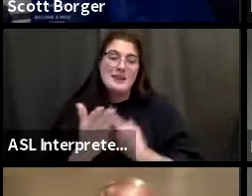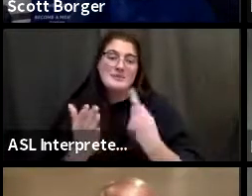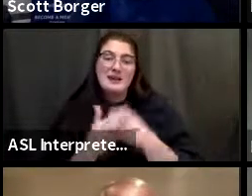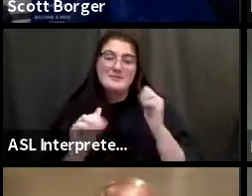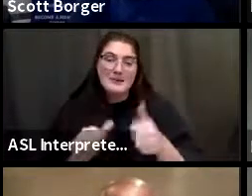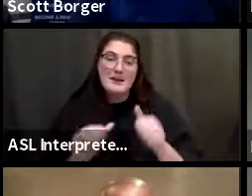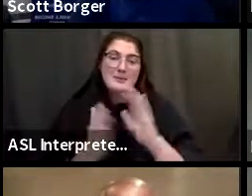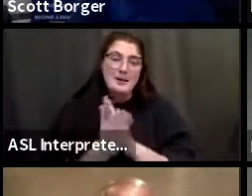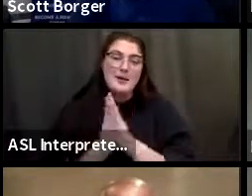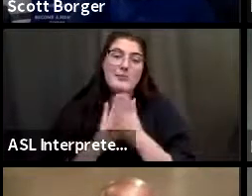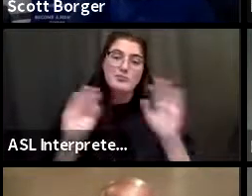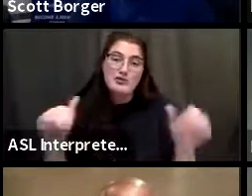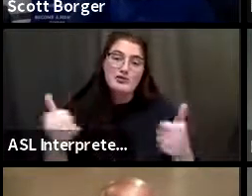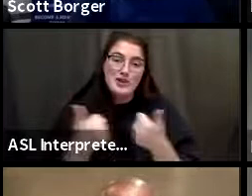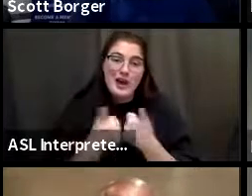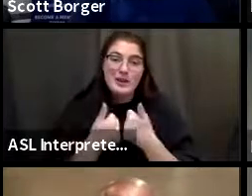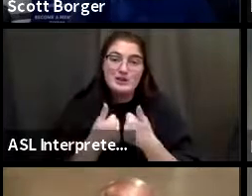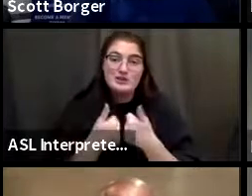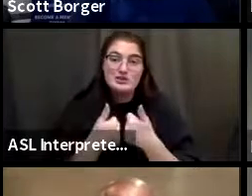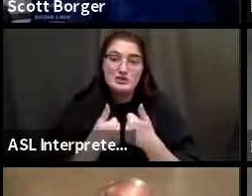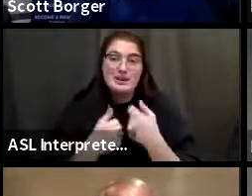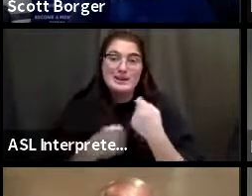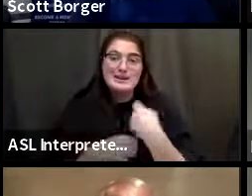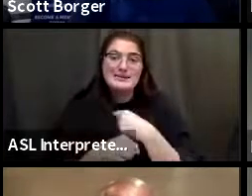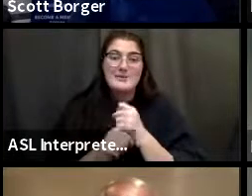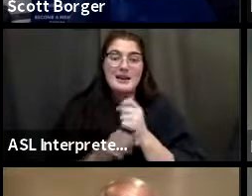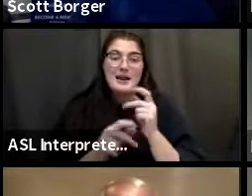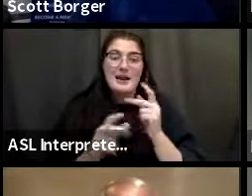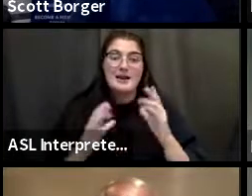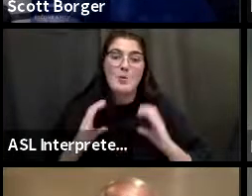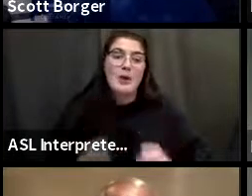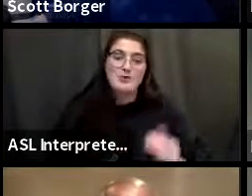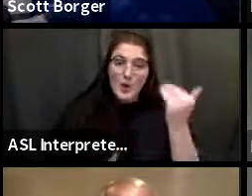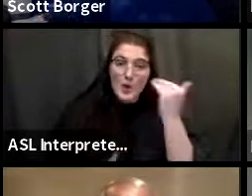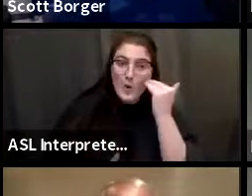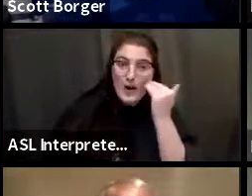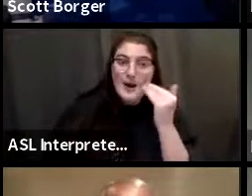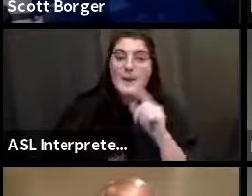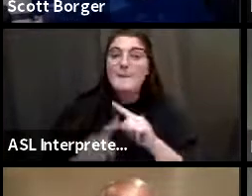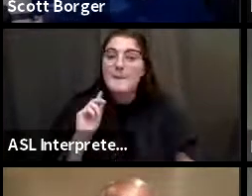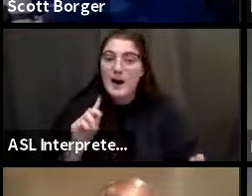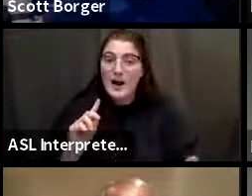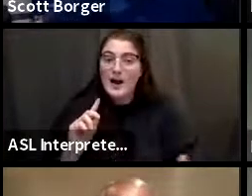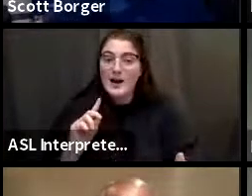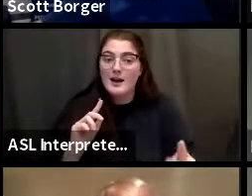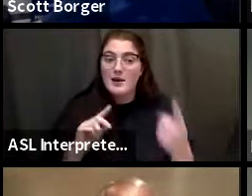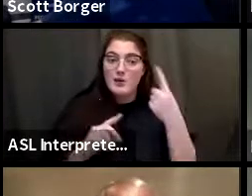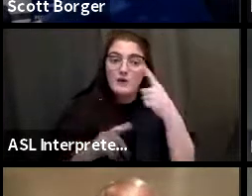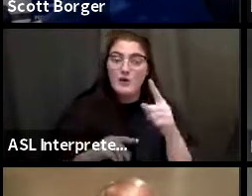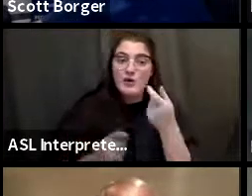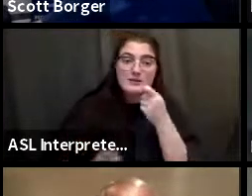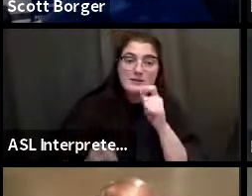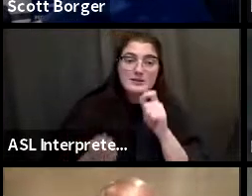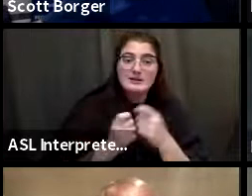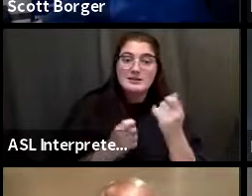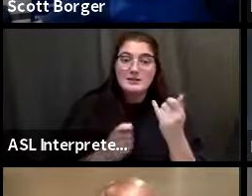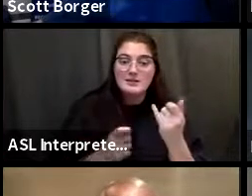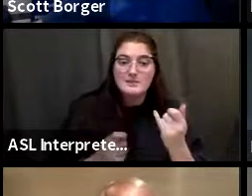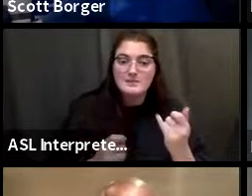challenging to make residents aware. But for situations like illegal construction